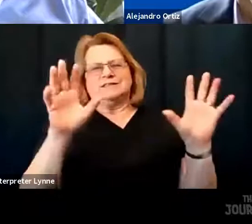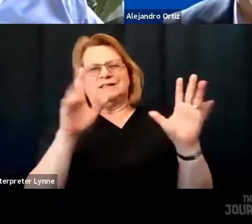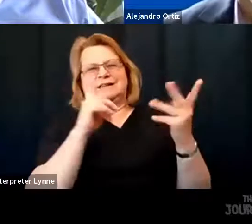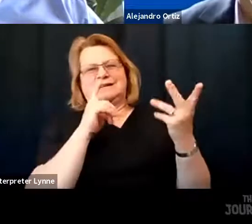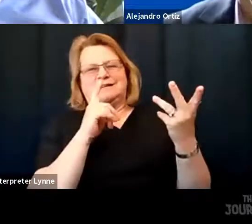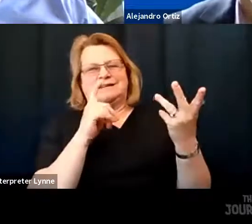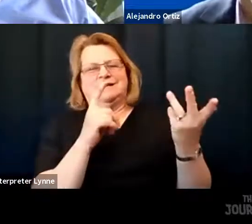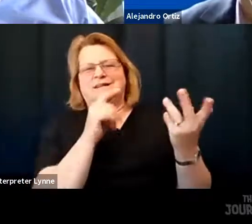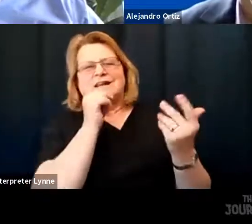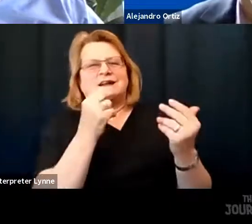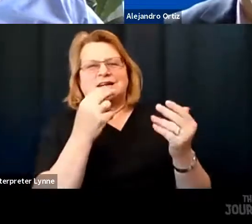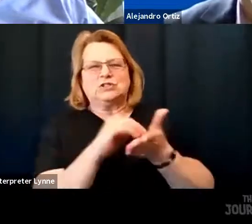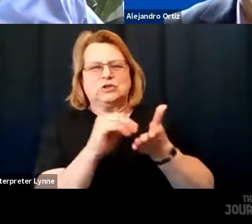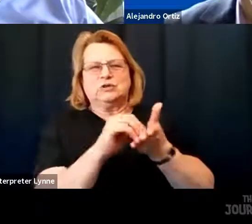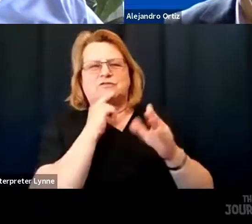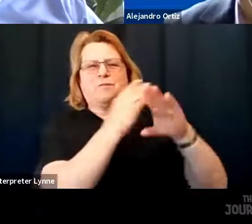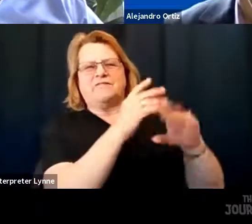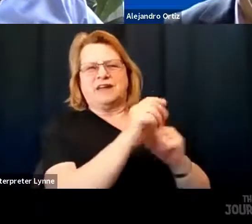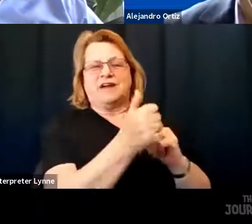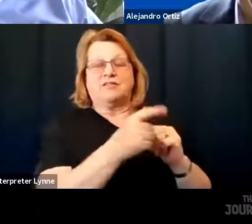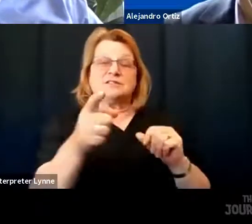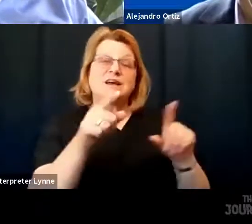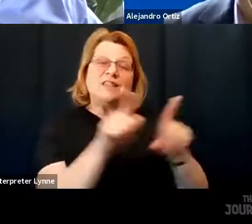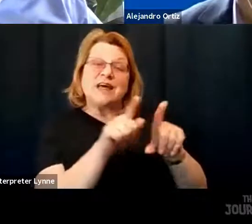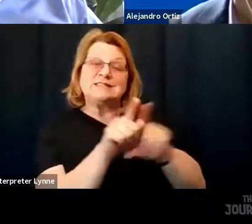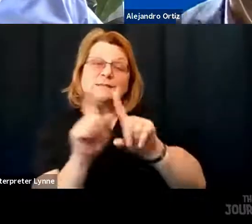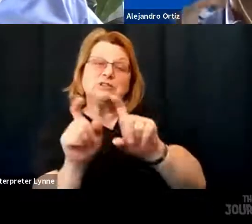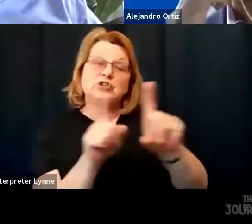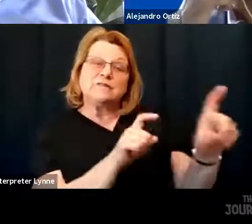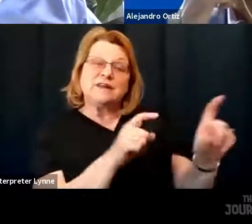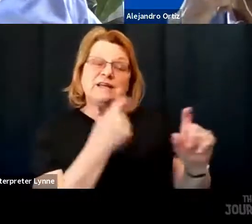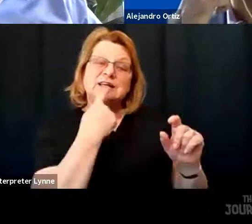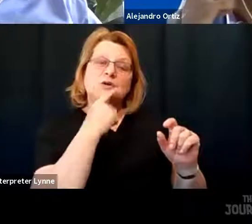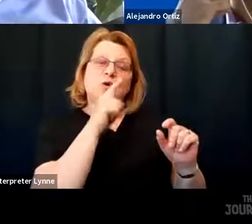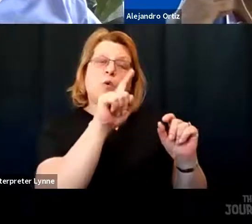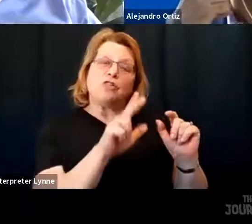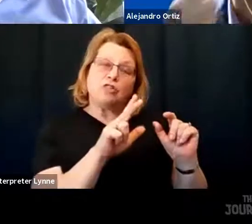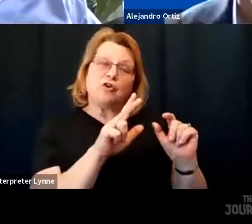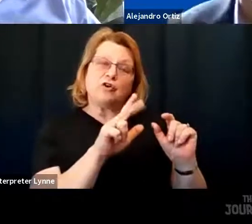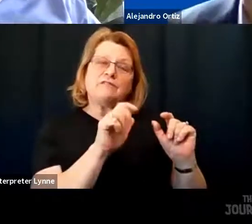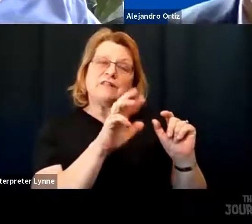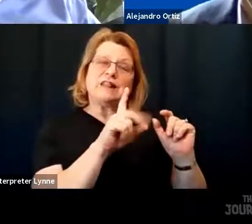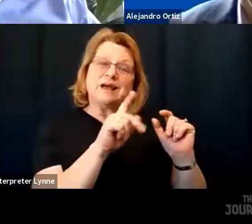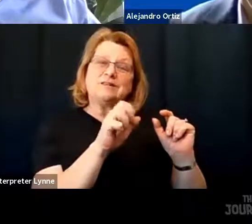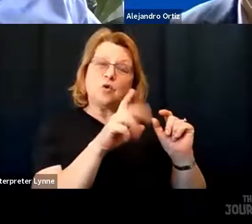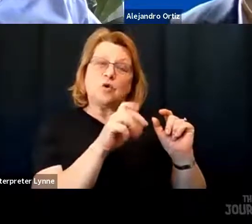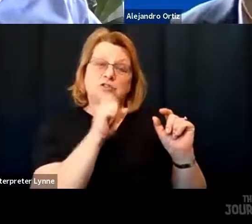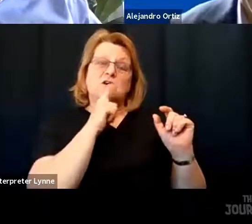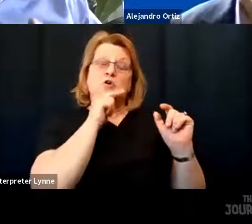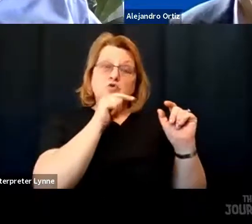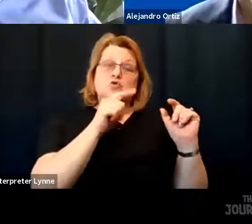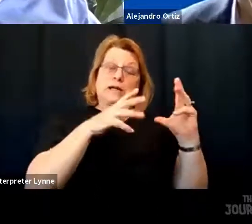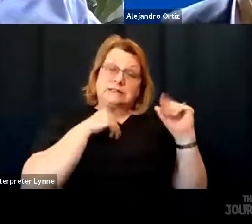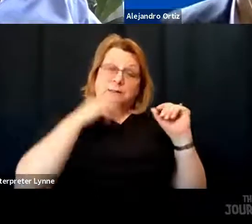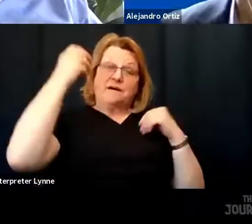tenants. And that same survey showed that one third of landlords who accept vouchers reported that